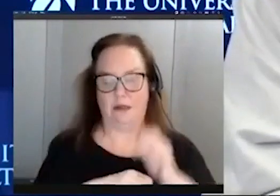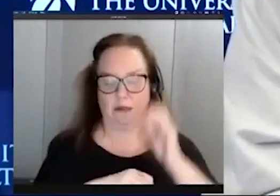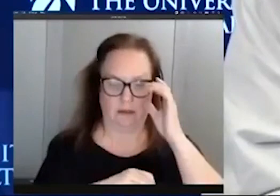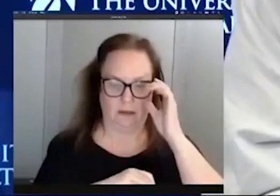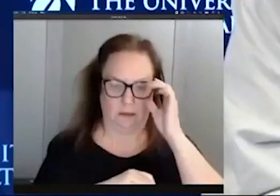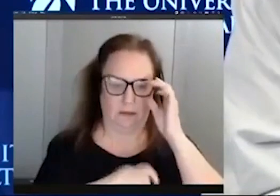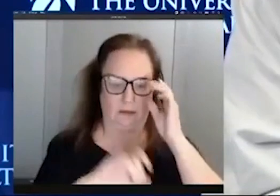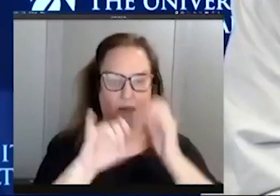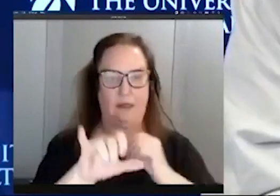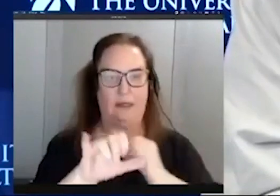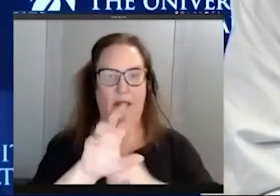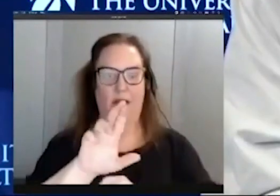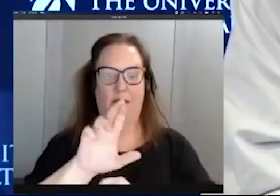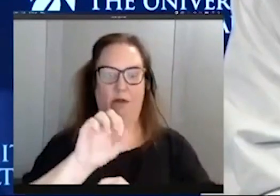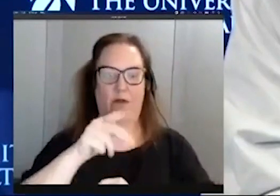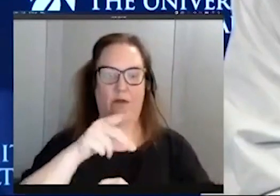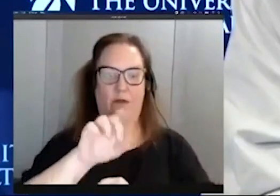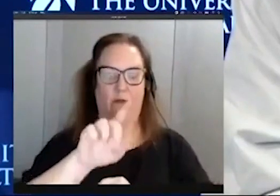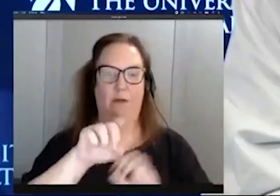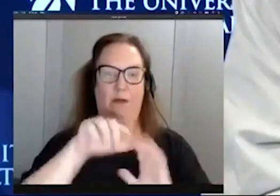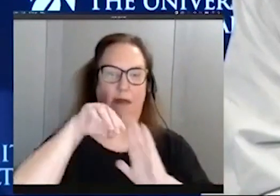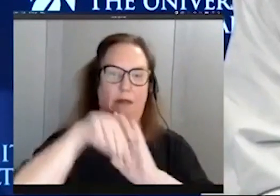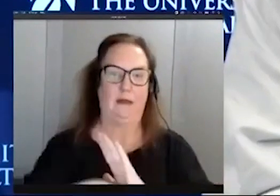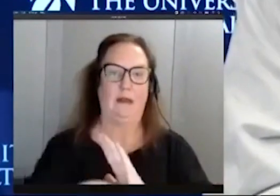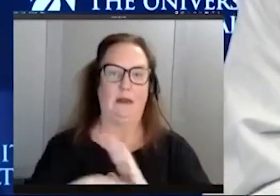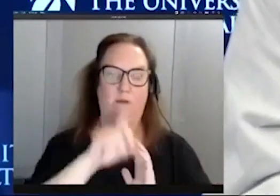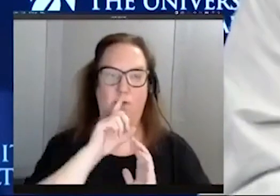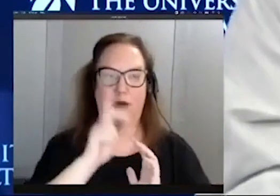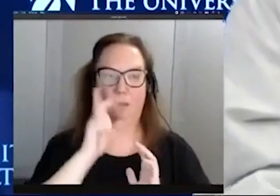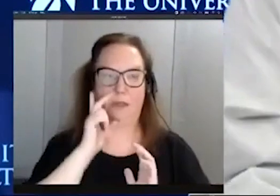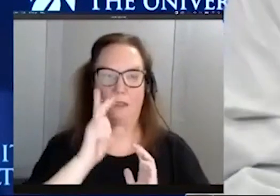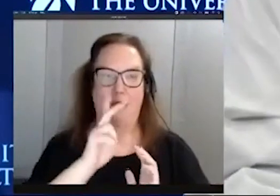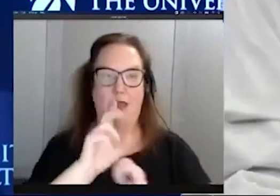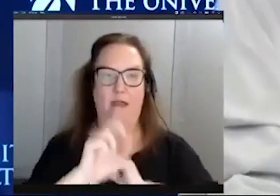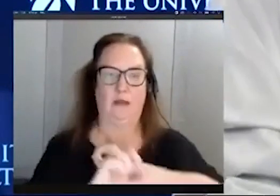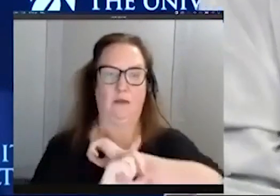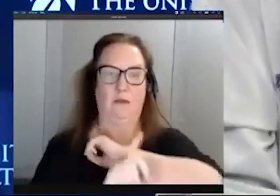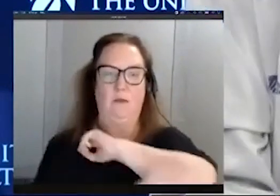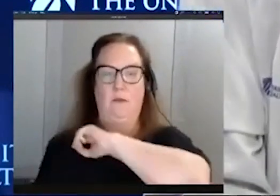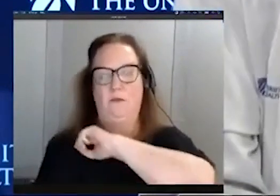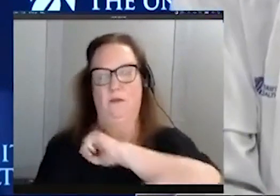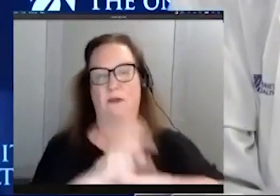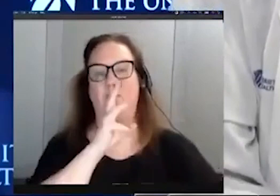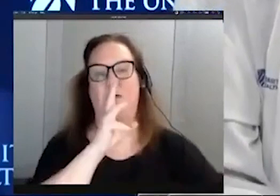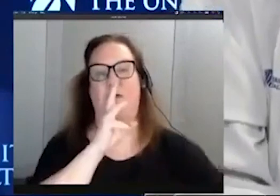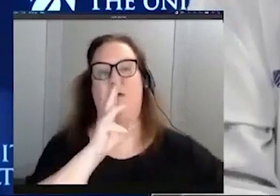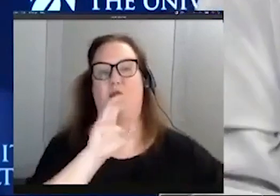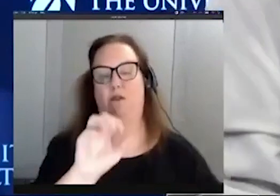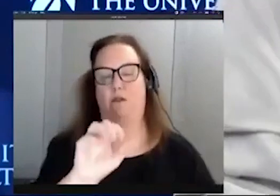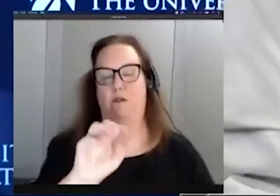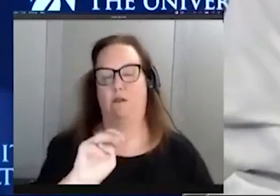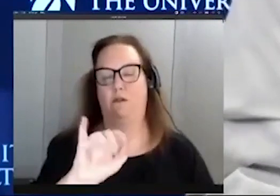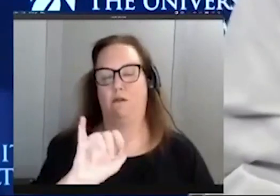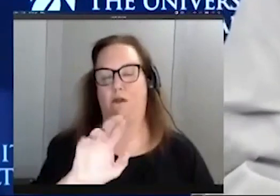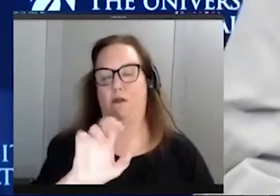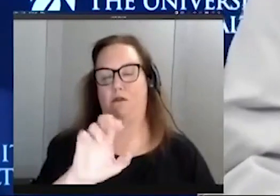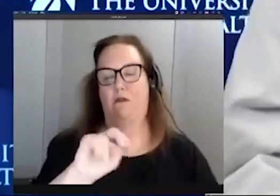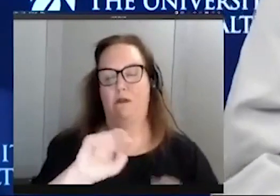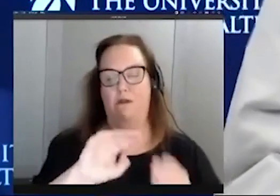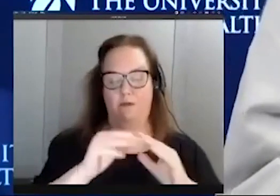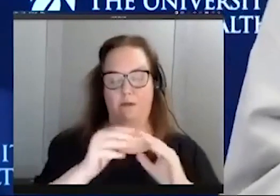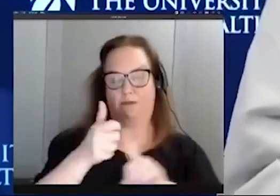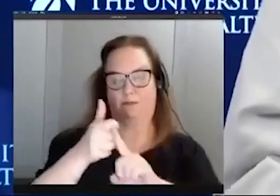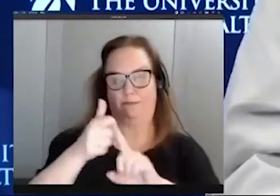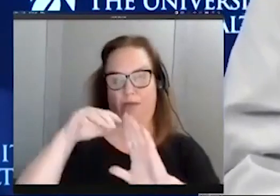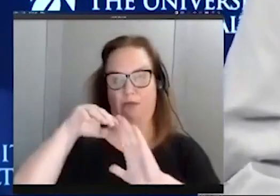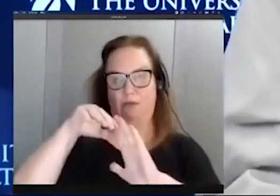of a decline is faster than what we really see in wastewater testing, which suggests the Omicron numbers are going to start dropping across the country more and